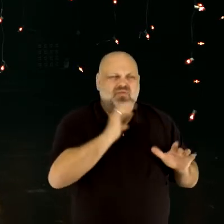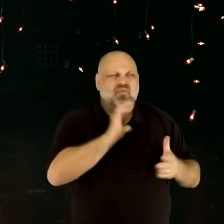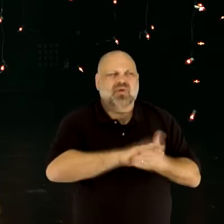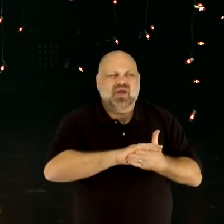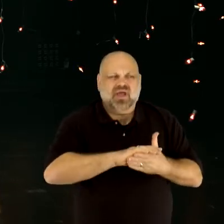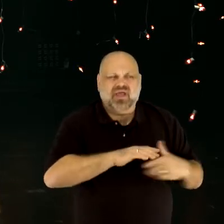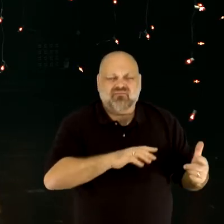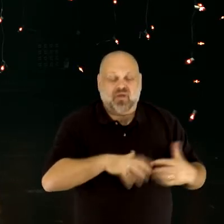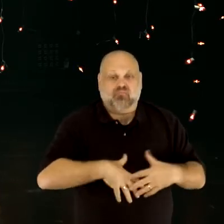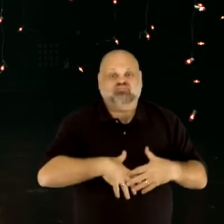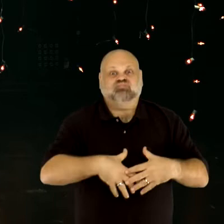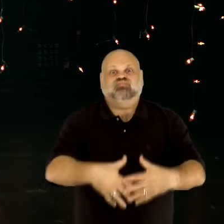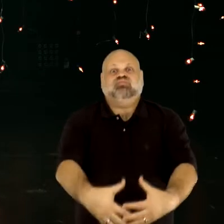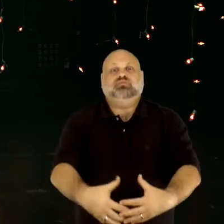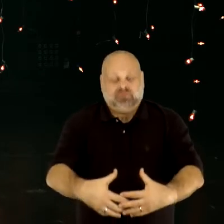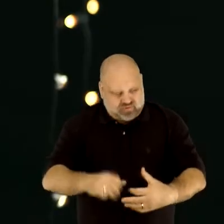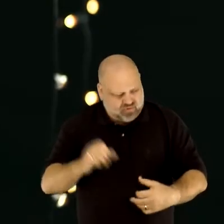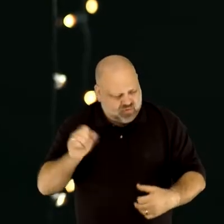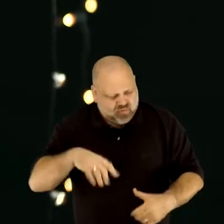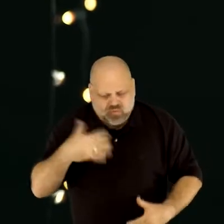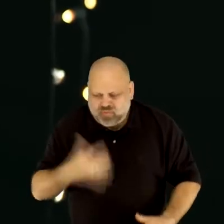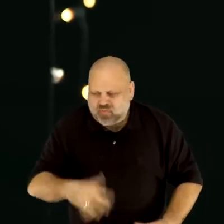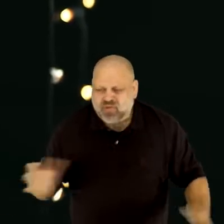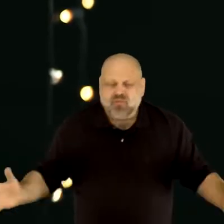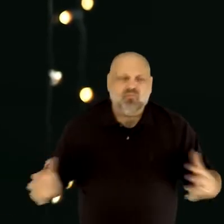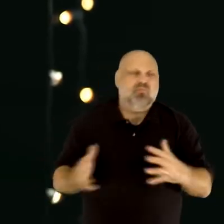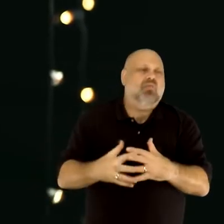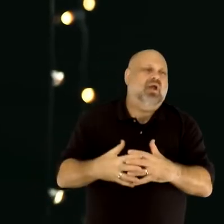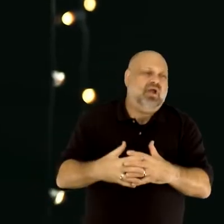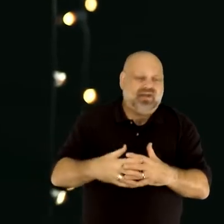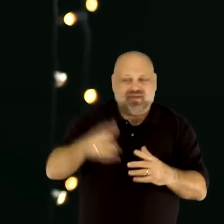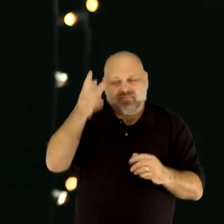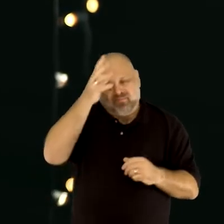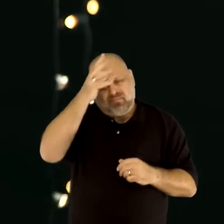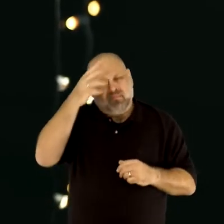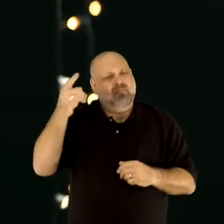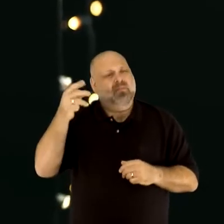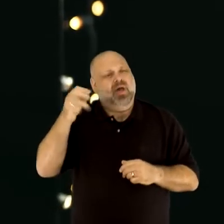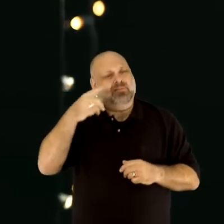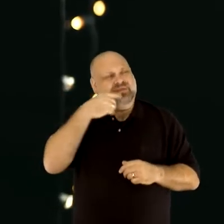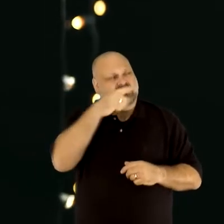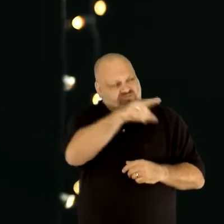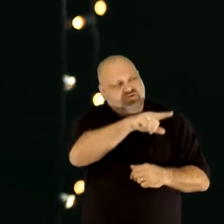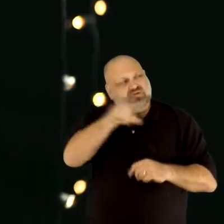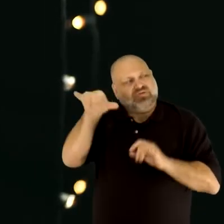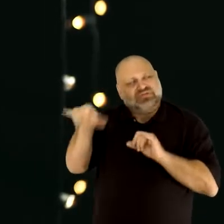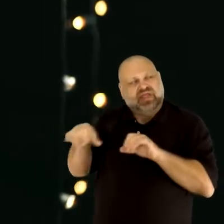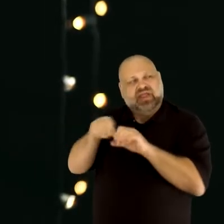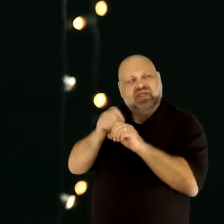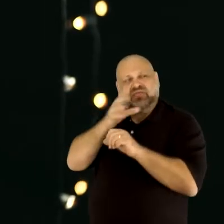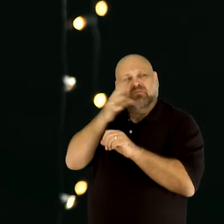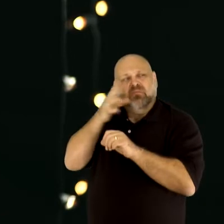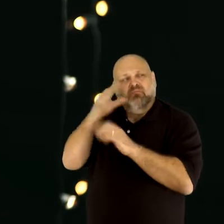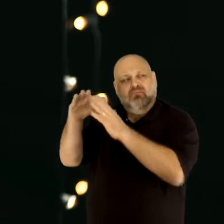great with child. Yeah, she's pregnant, and Pop told them that they could stay in the barn.